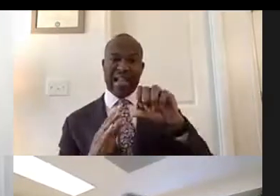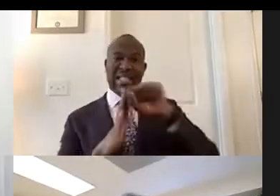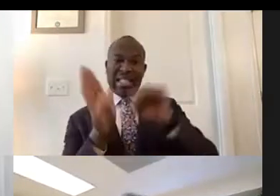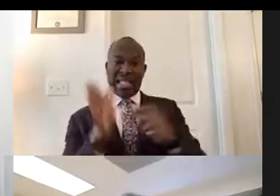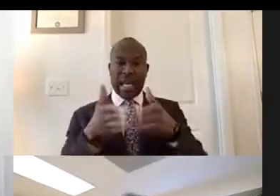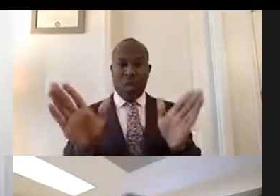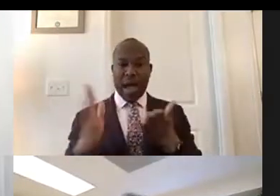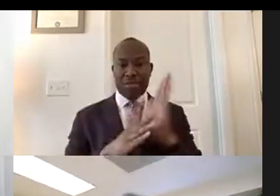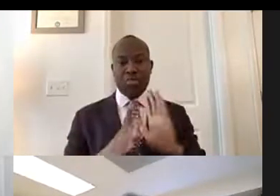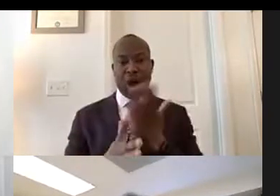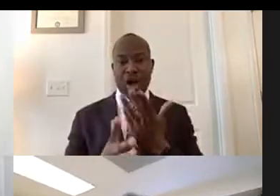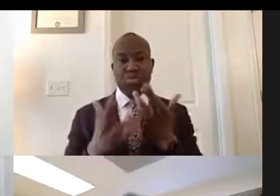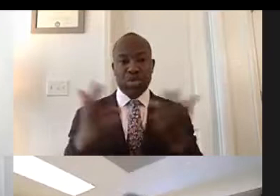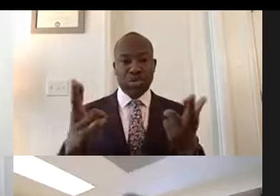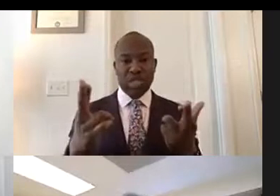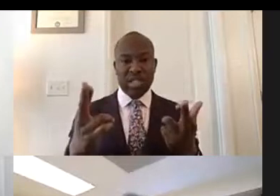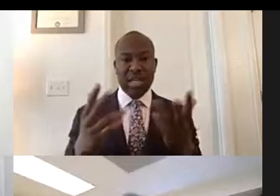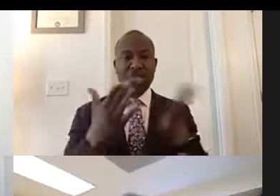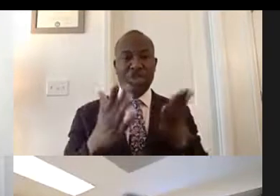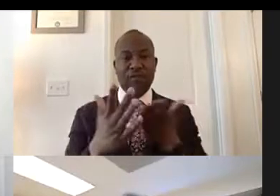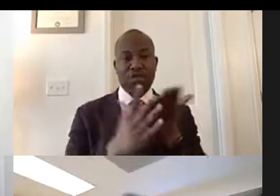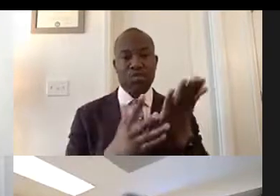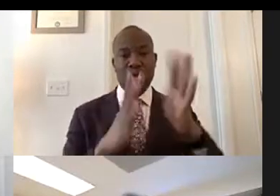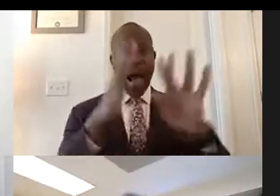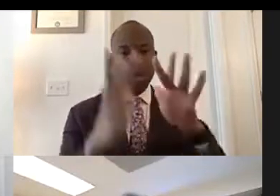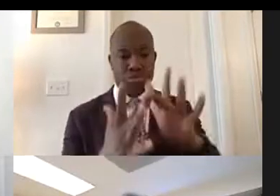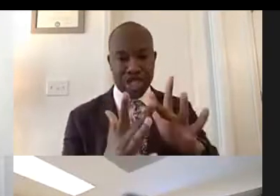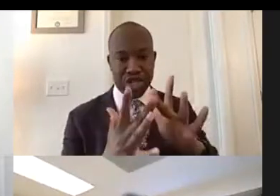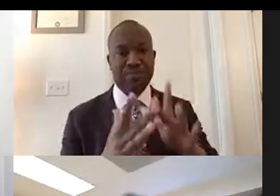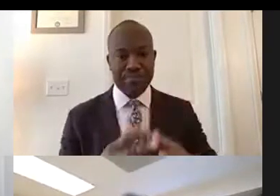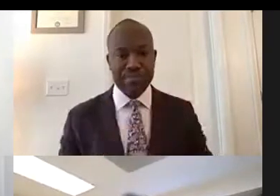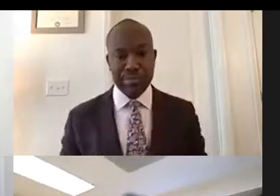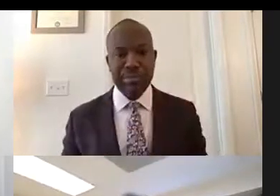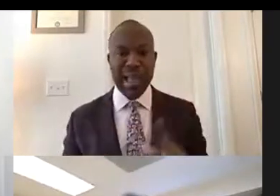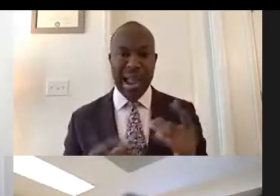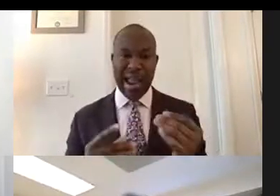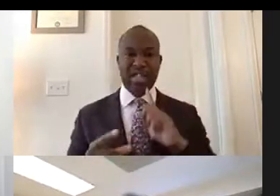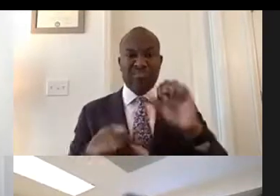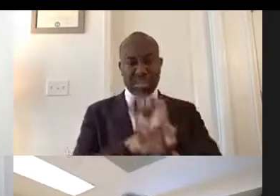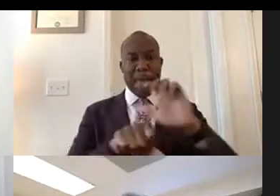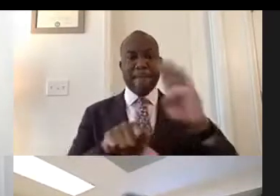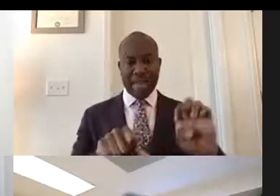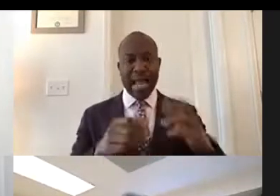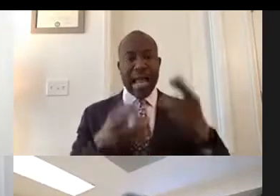special programs, and statewide resources through outreach,